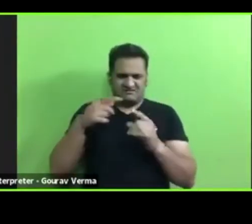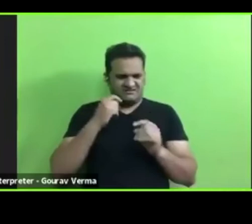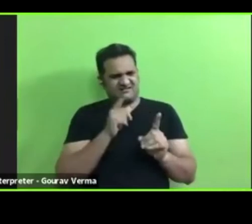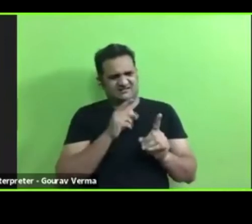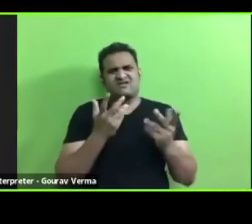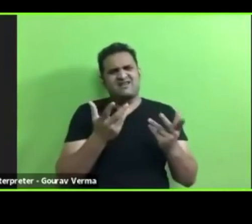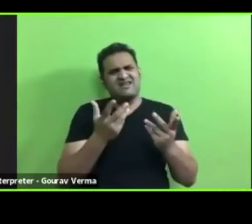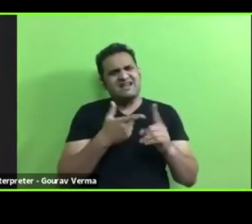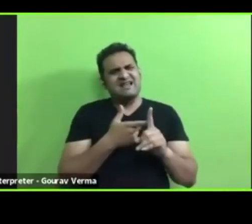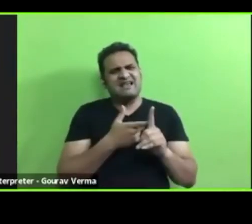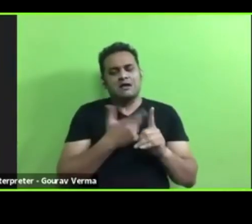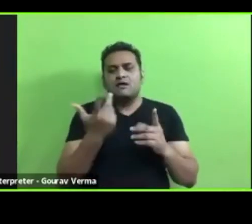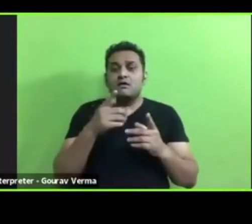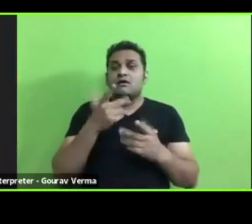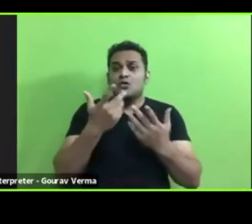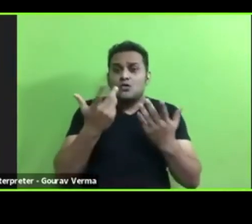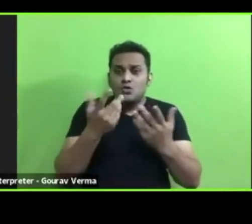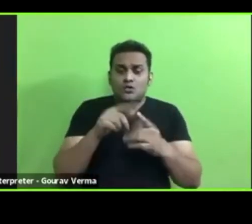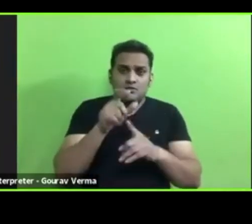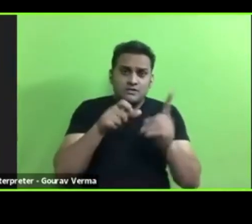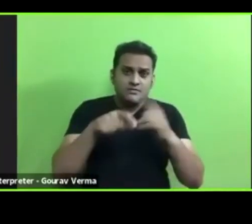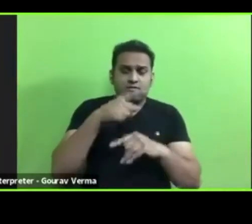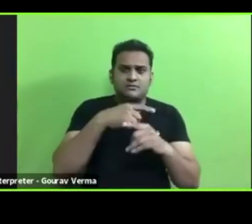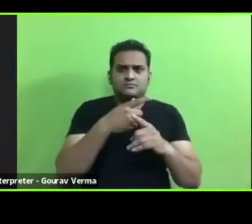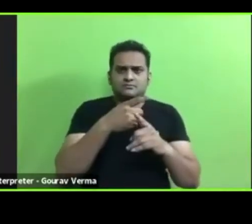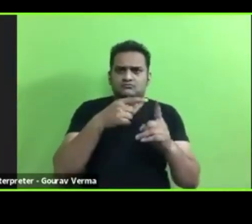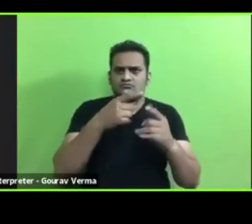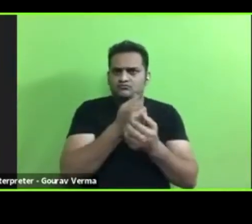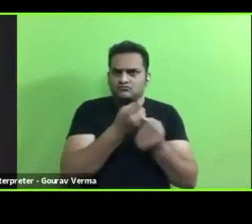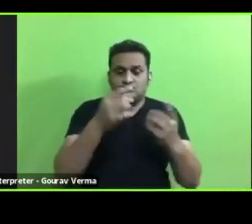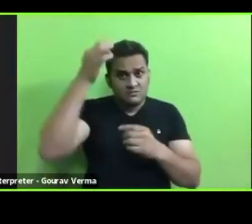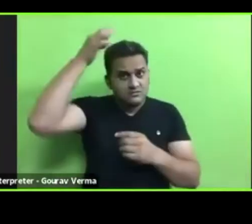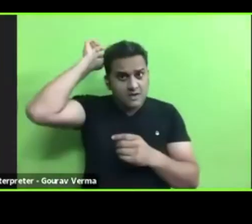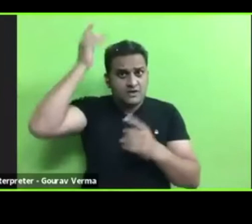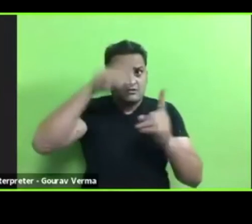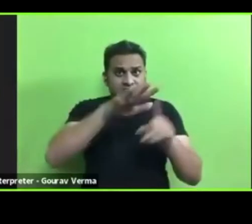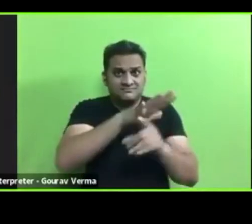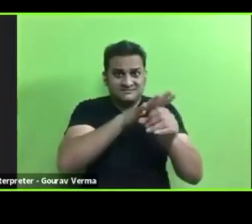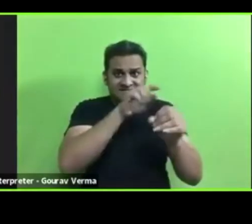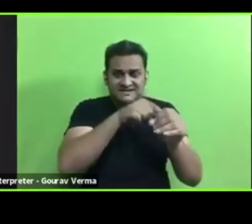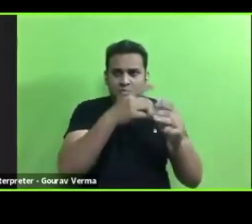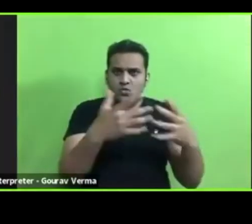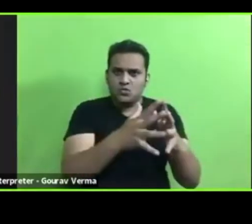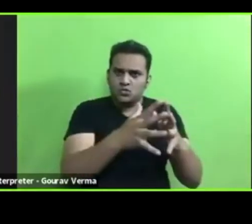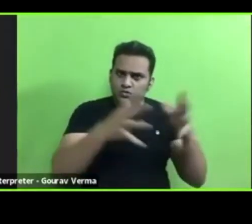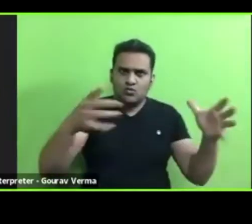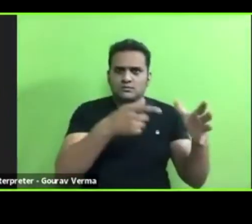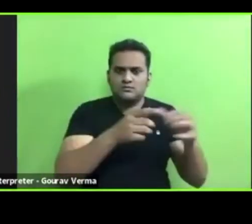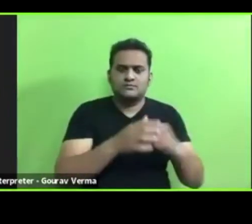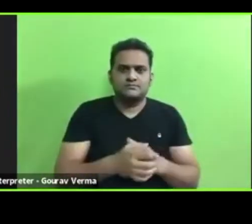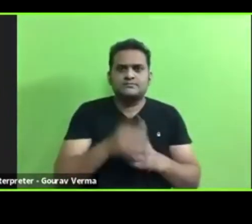population and the concentration of Brahmins in that district was very high. And what